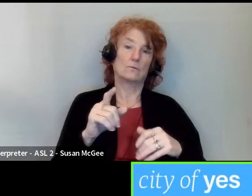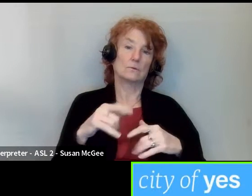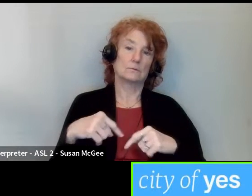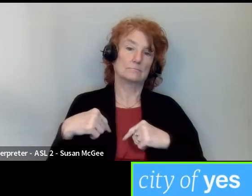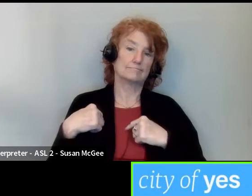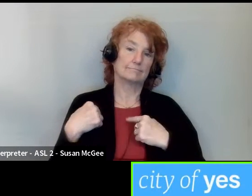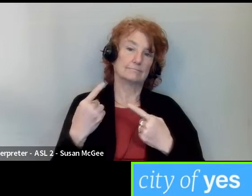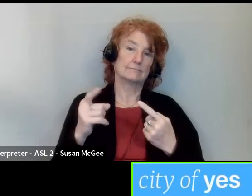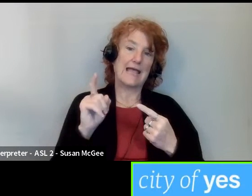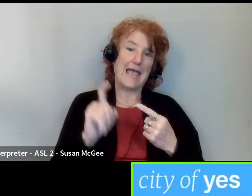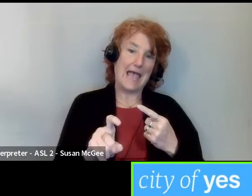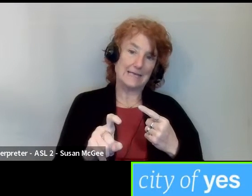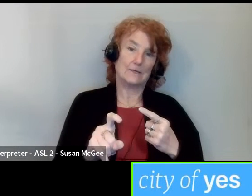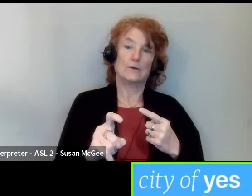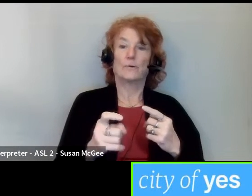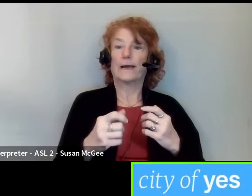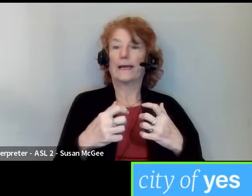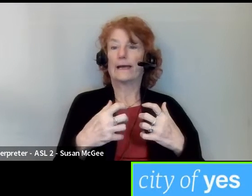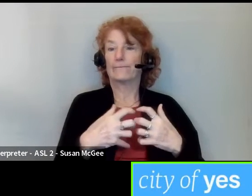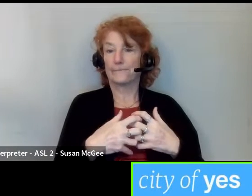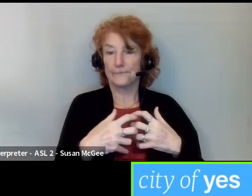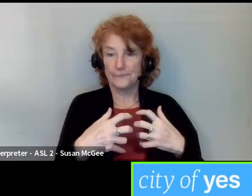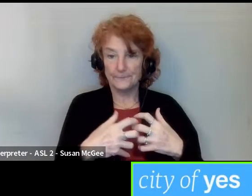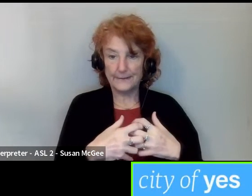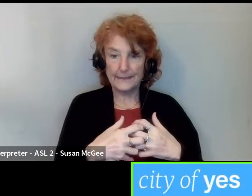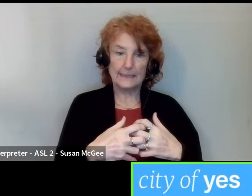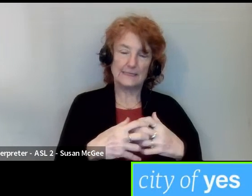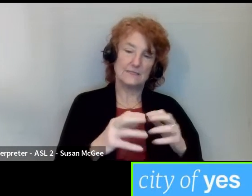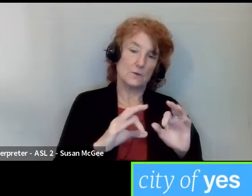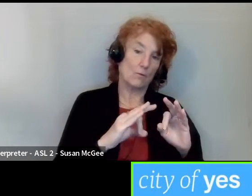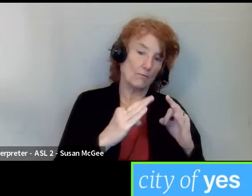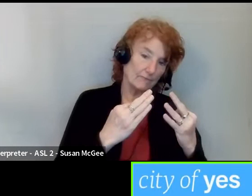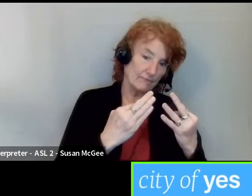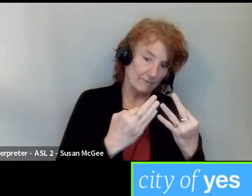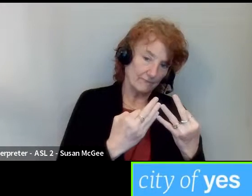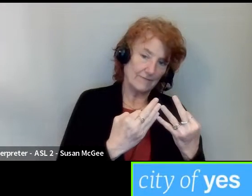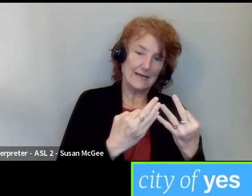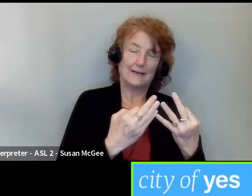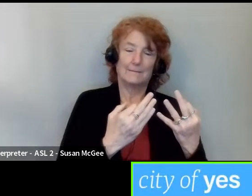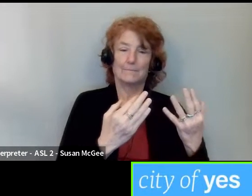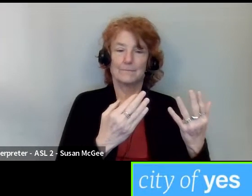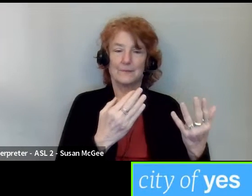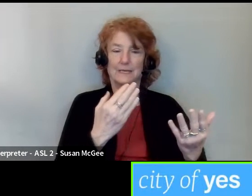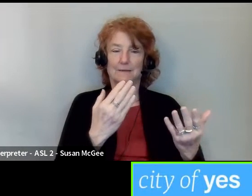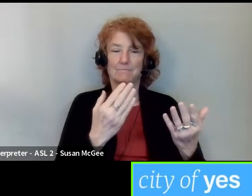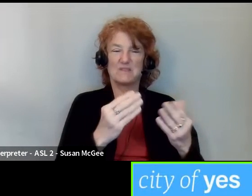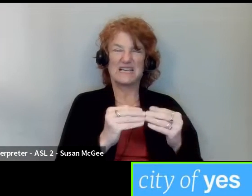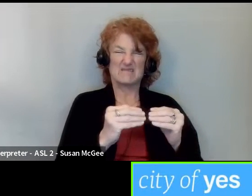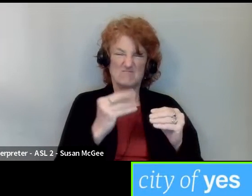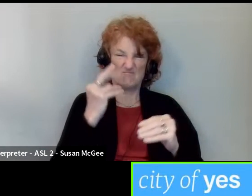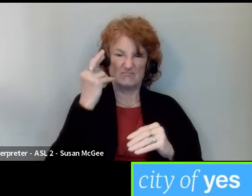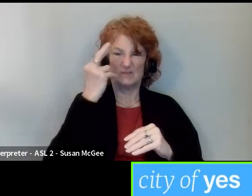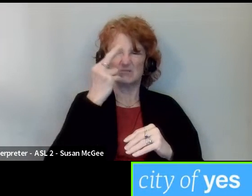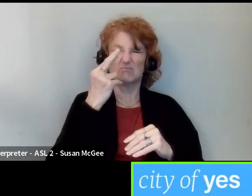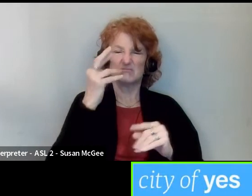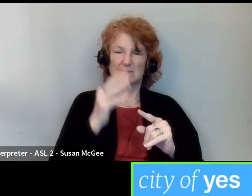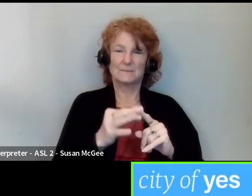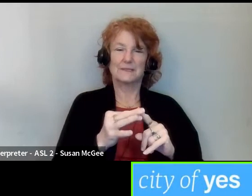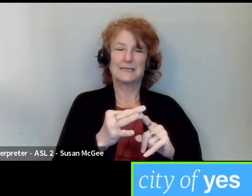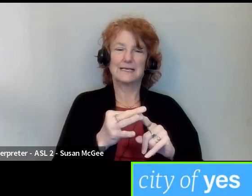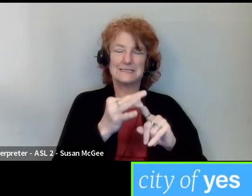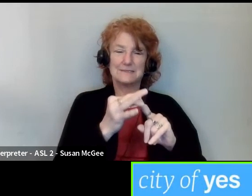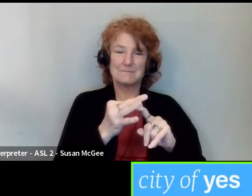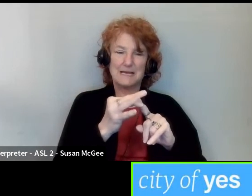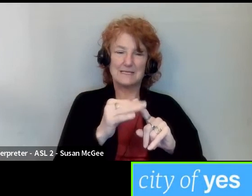occupying family-sized units. It also just creates a more rational framework, especially in the low density districts. Our dwelling unit factors